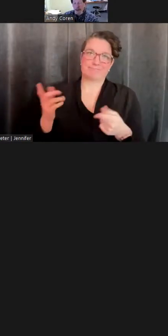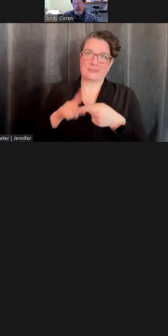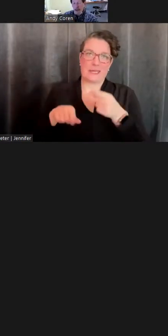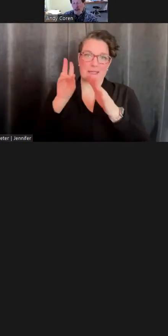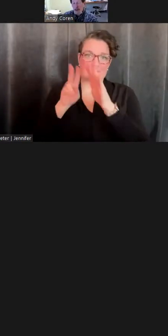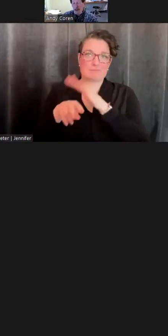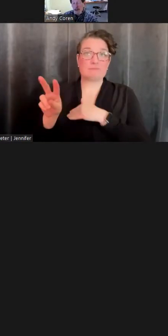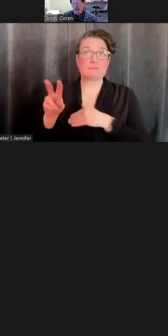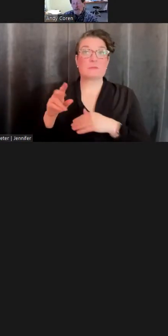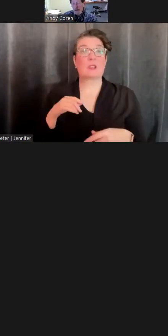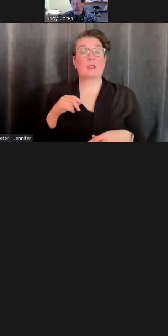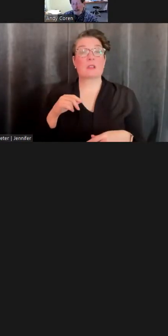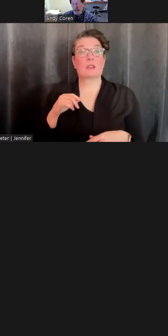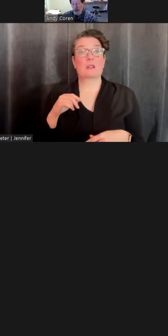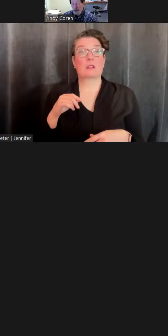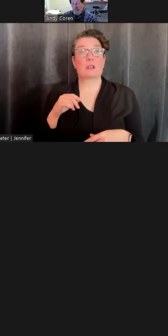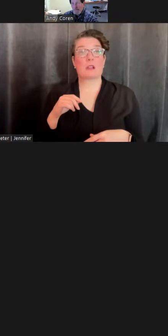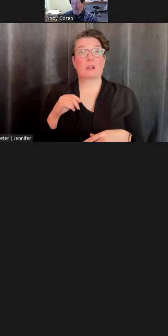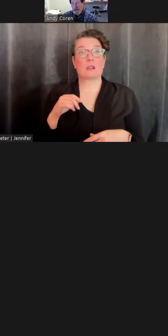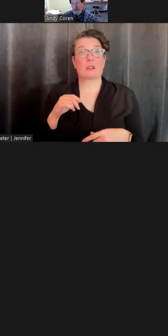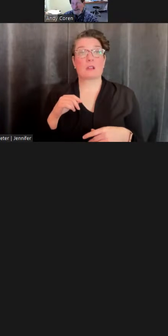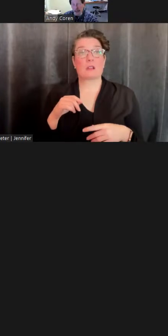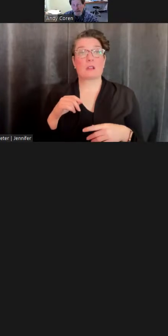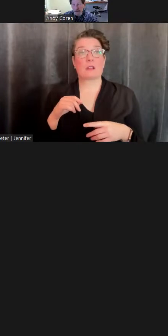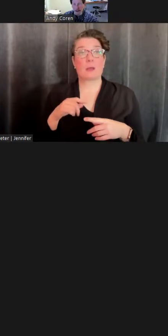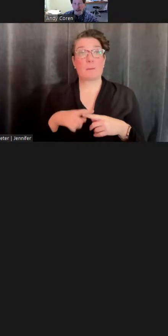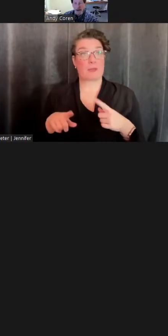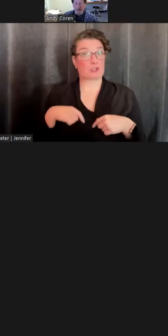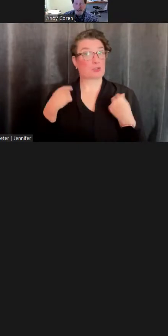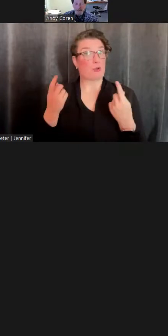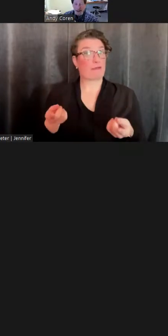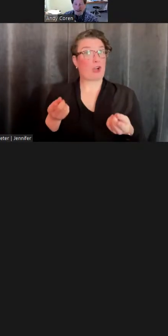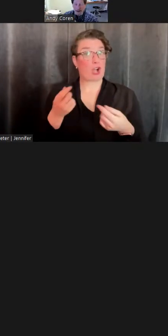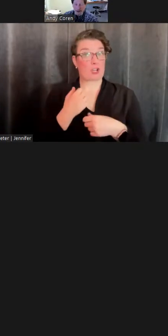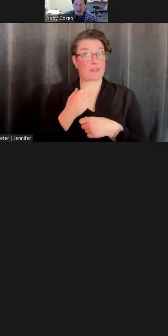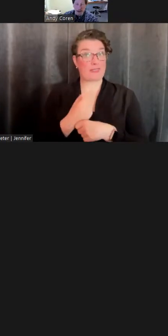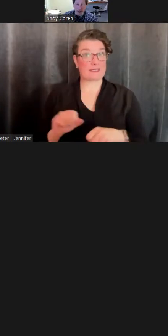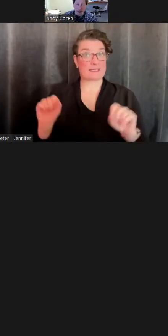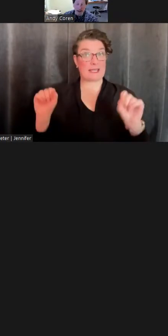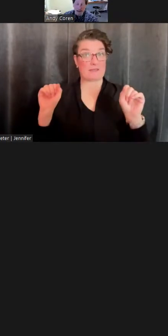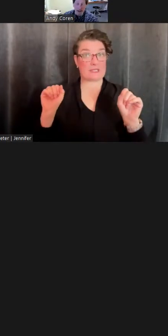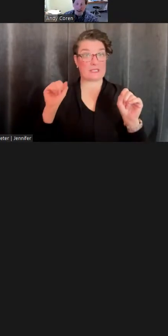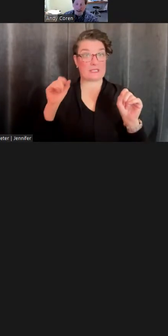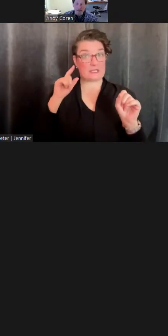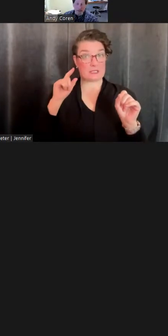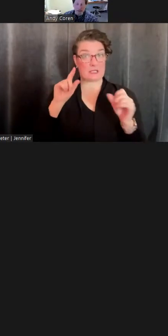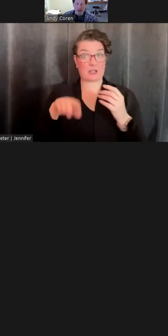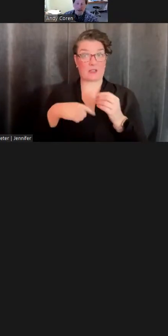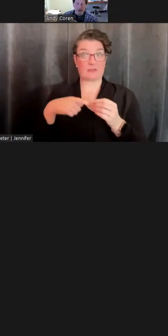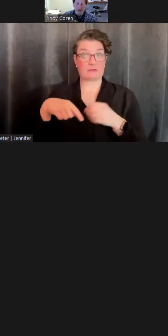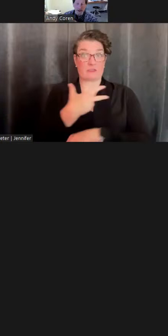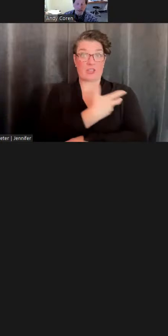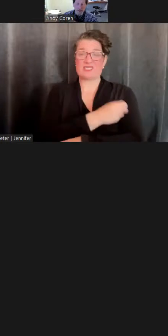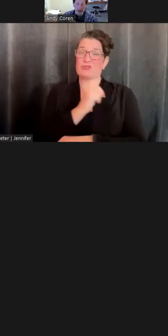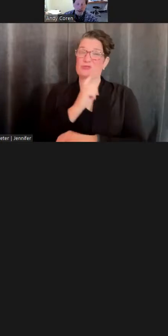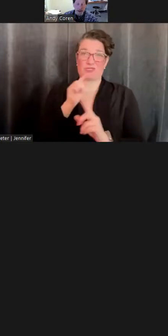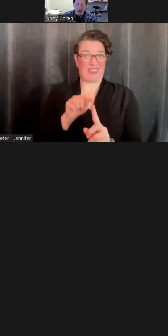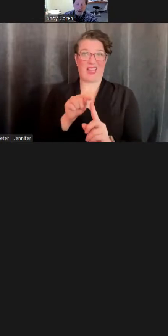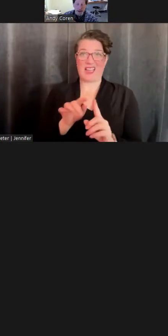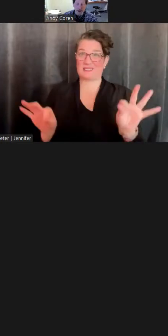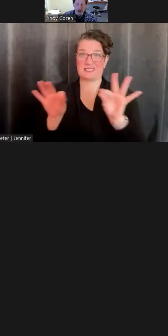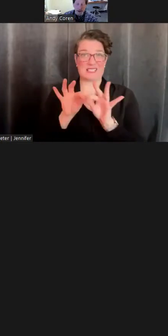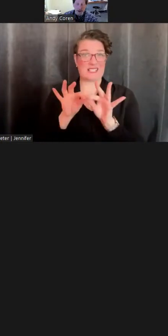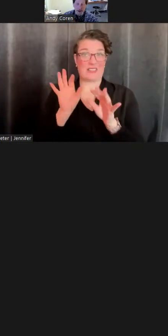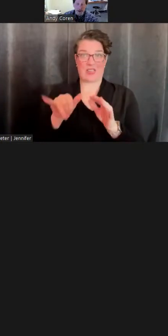far, the safety of these vaccines, which is the key thing that moves it from